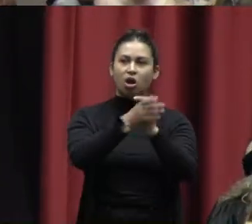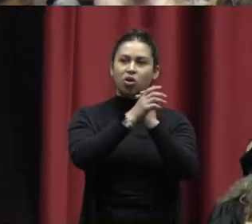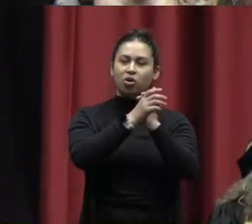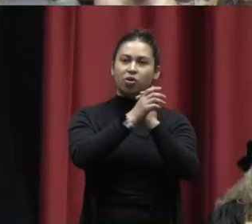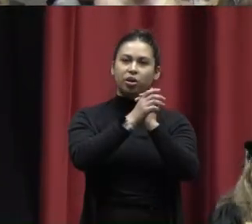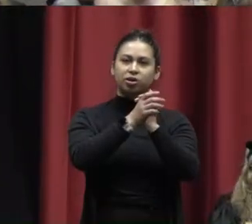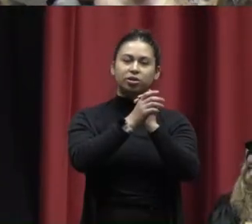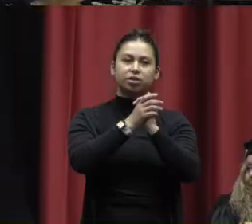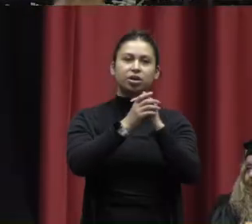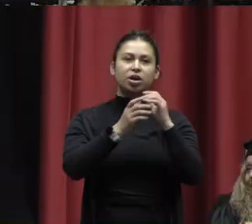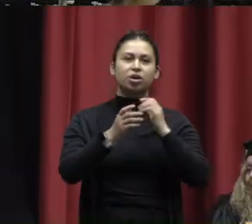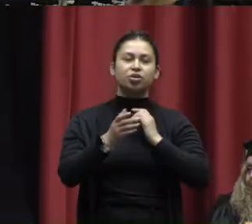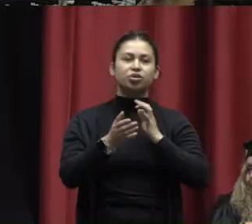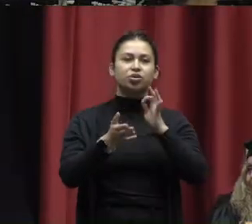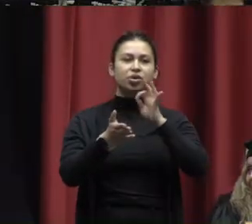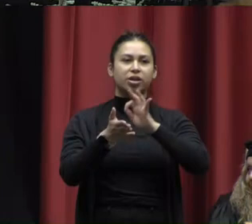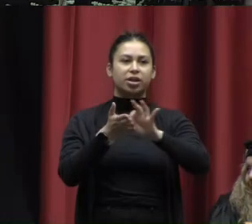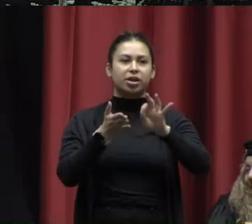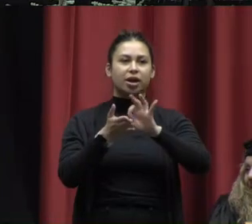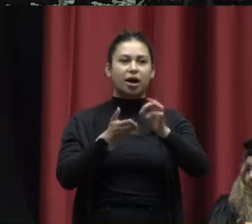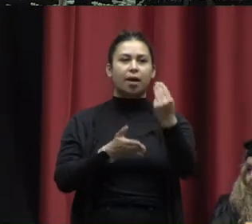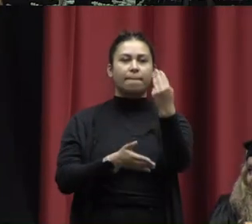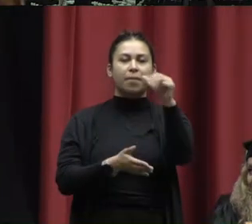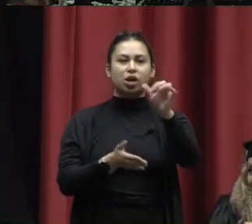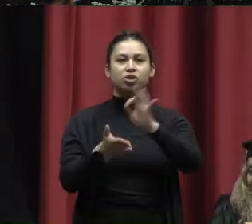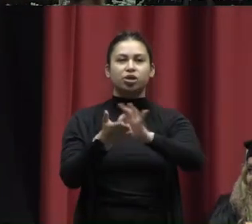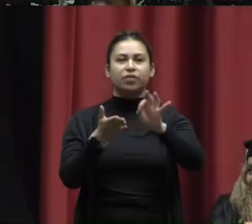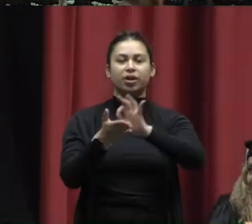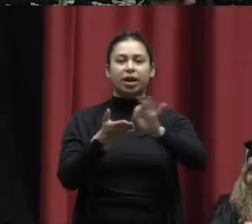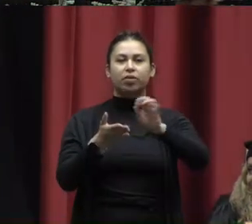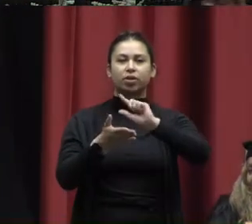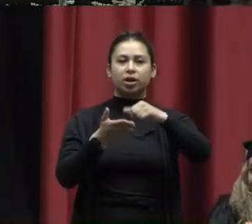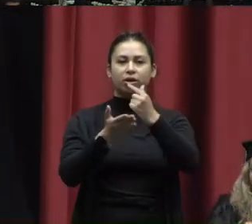congratulations to our Master of Accounting graduates.